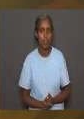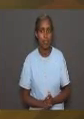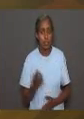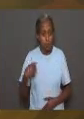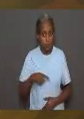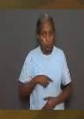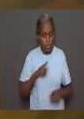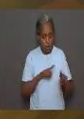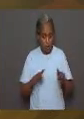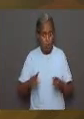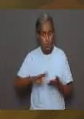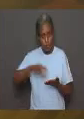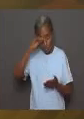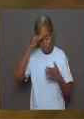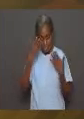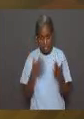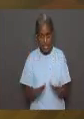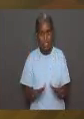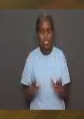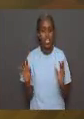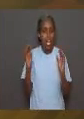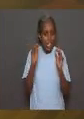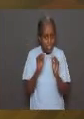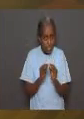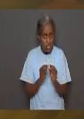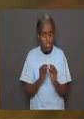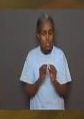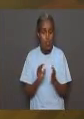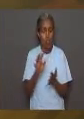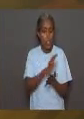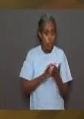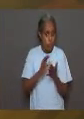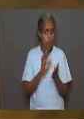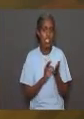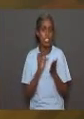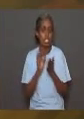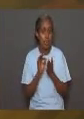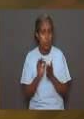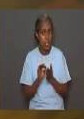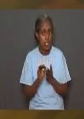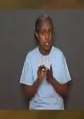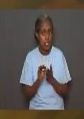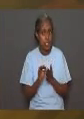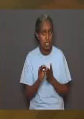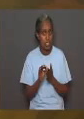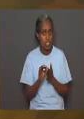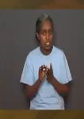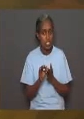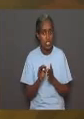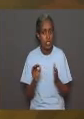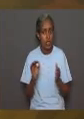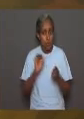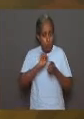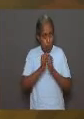We also learned that addition of complex numbers is